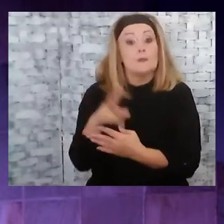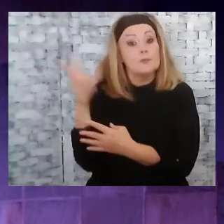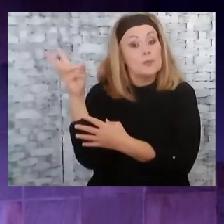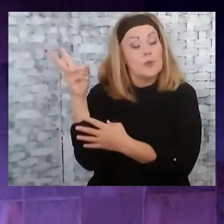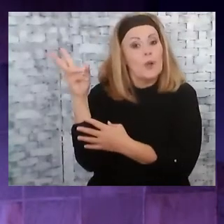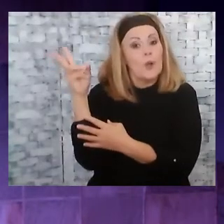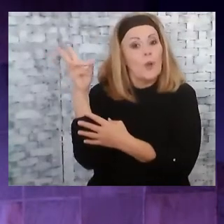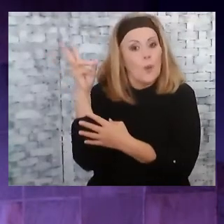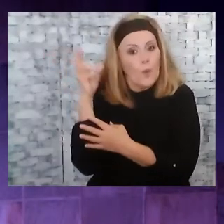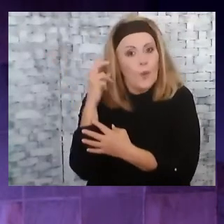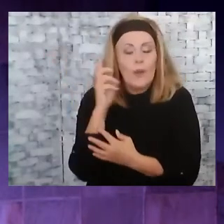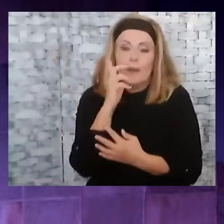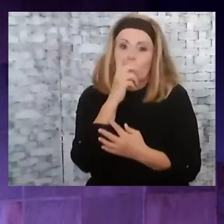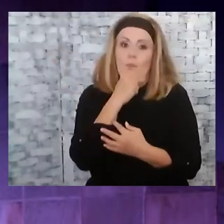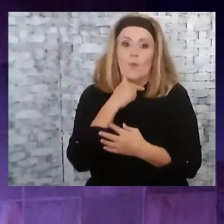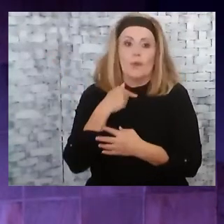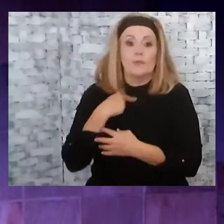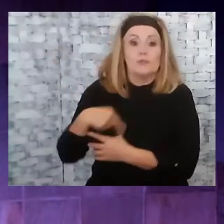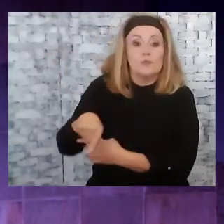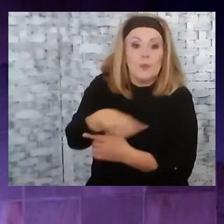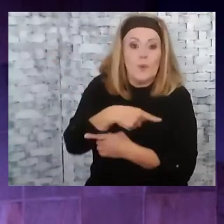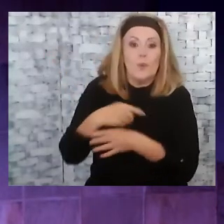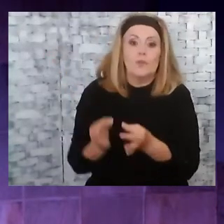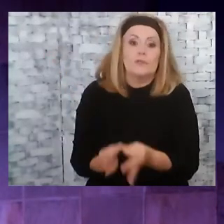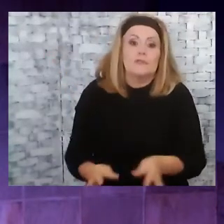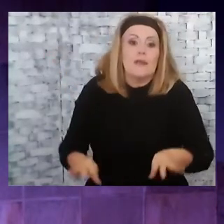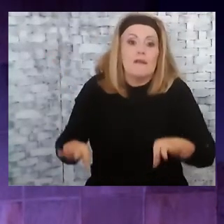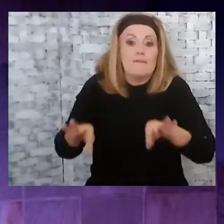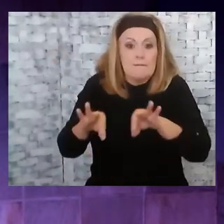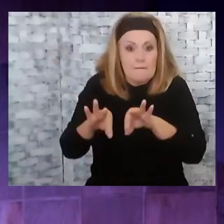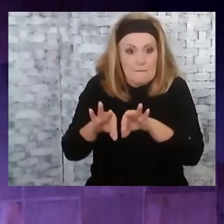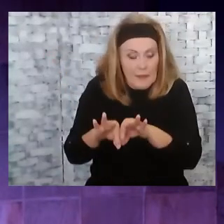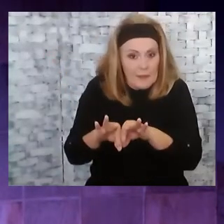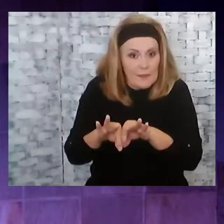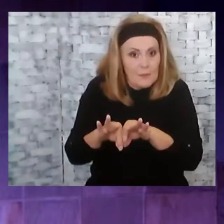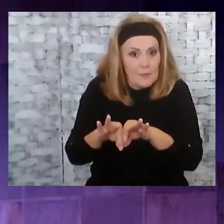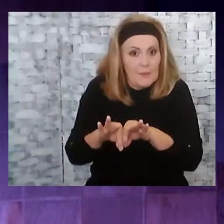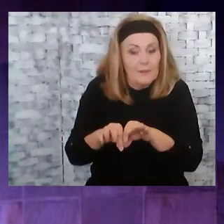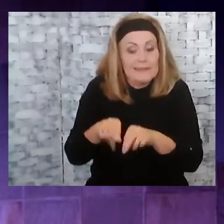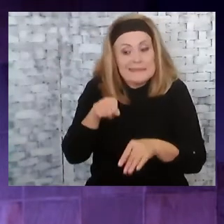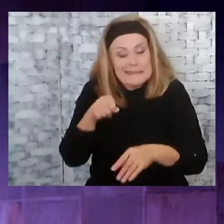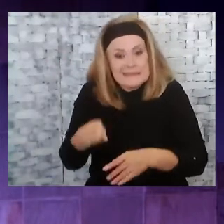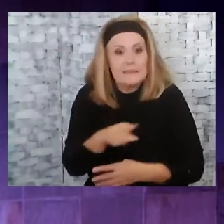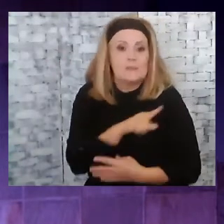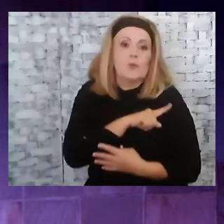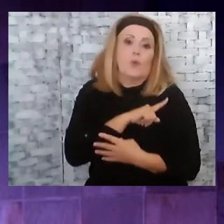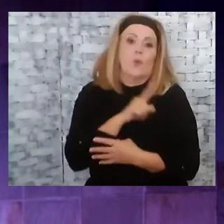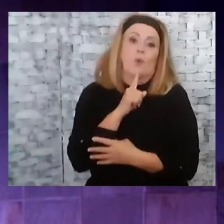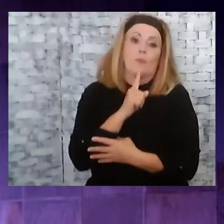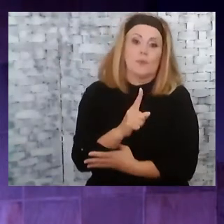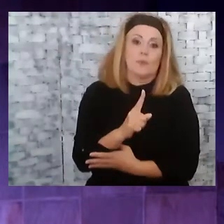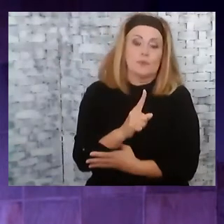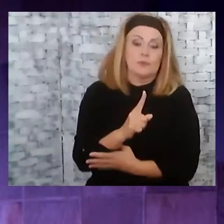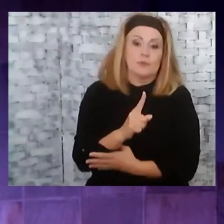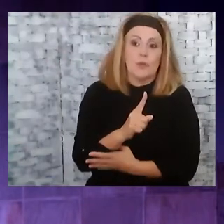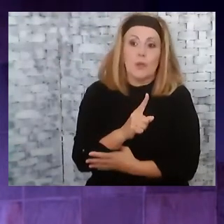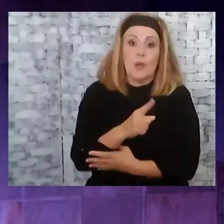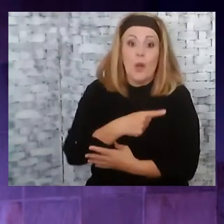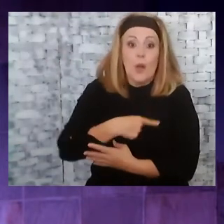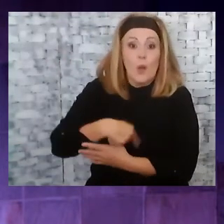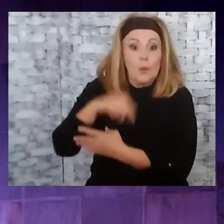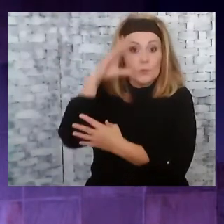iets kosbaar aan jou lewe is, dat daar 'n toetsing is. Jou geloof is soos